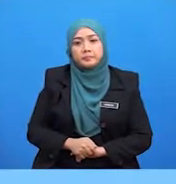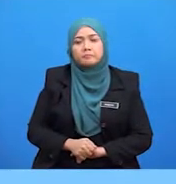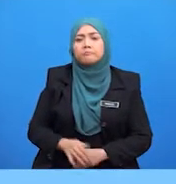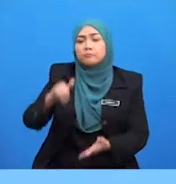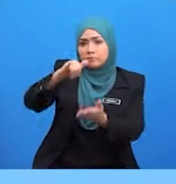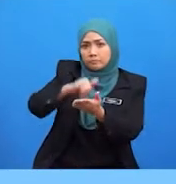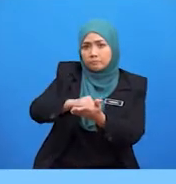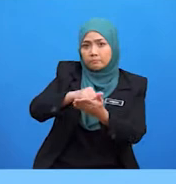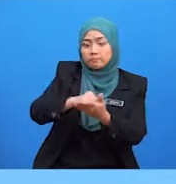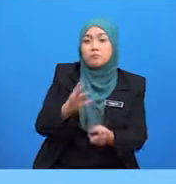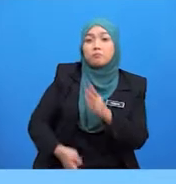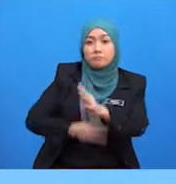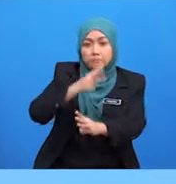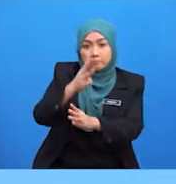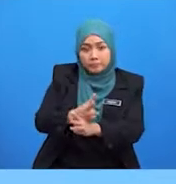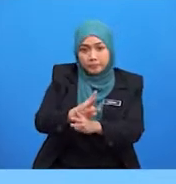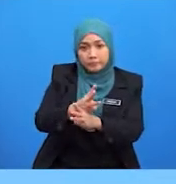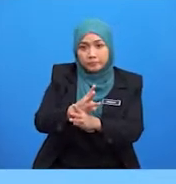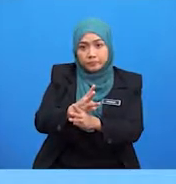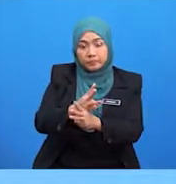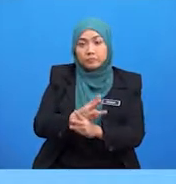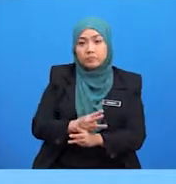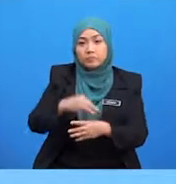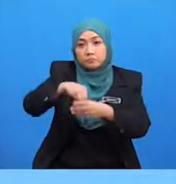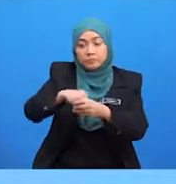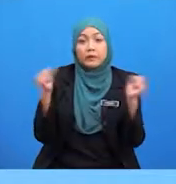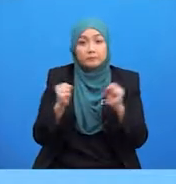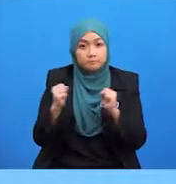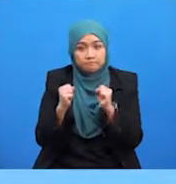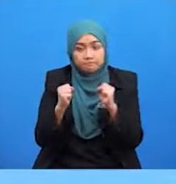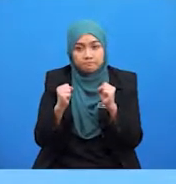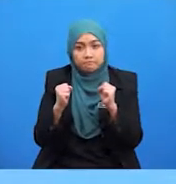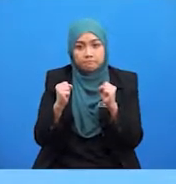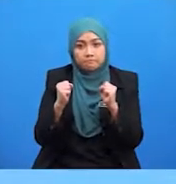This mode of transportation is celebrated each year with a